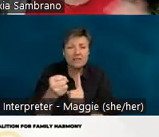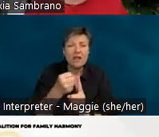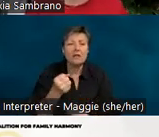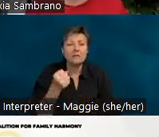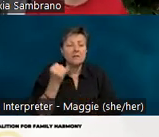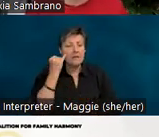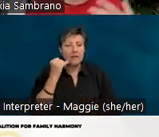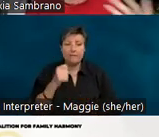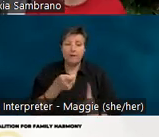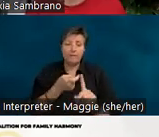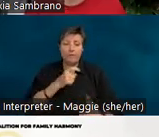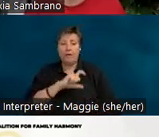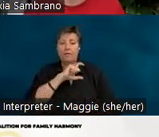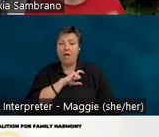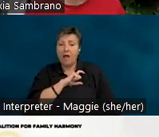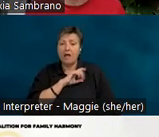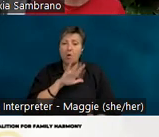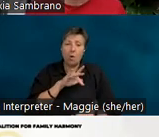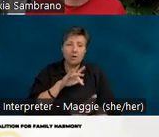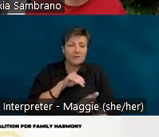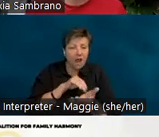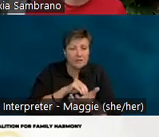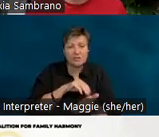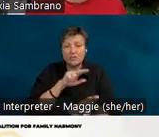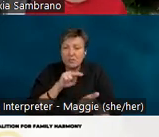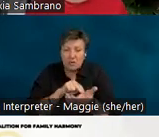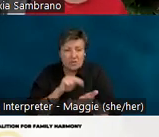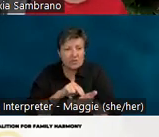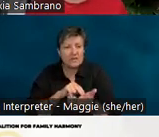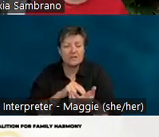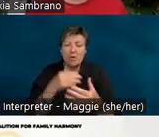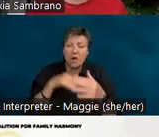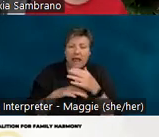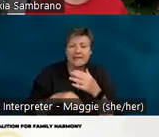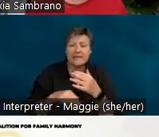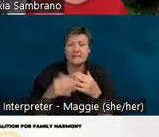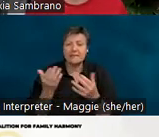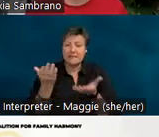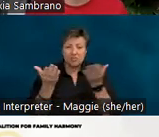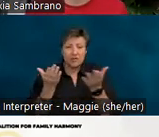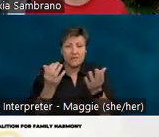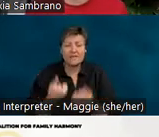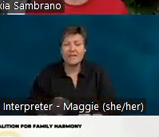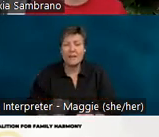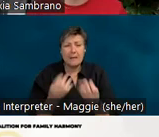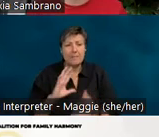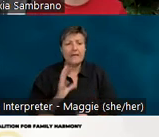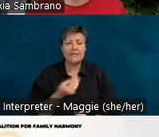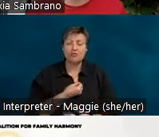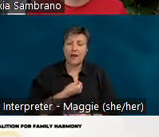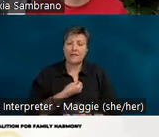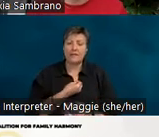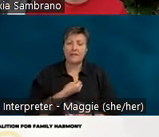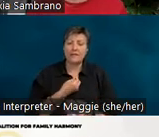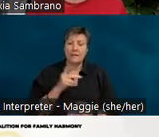enforcement, from medical providers, in shelters, or when accessing other services, many trans survivors of intimate partner violence, domestic violence,